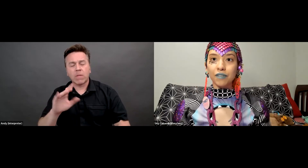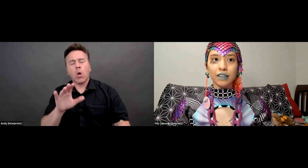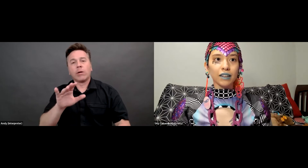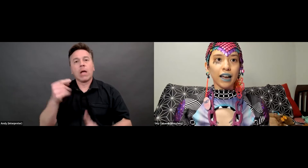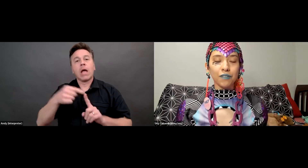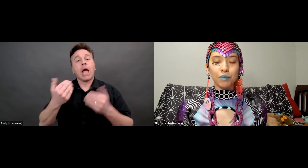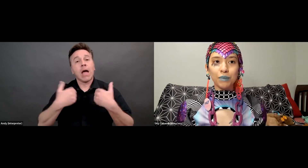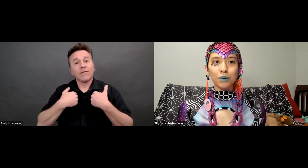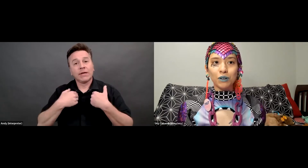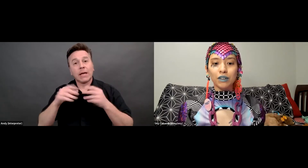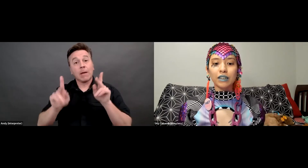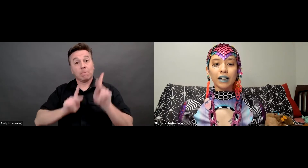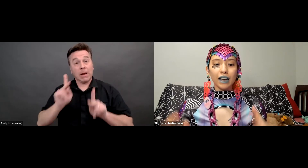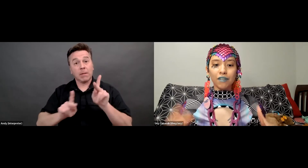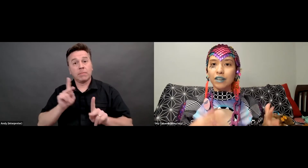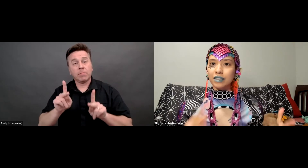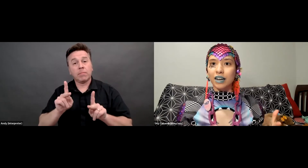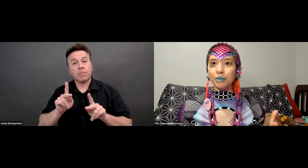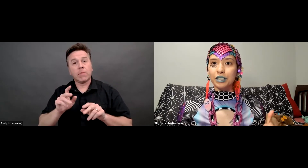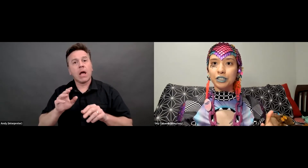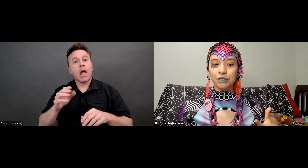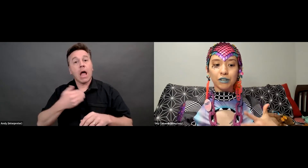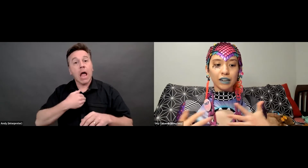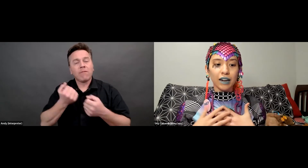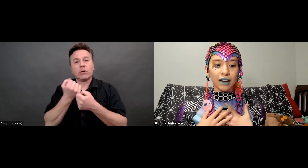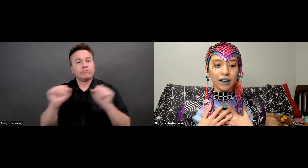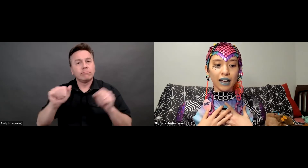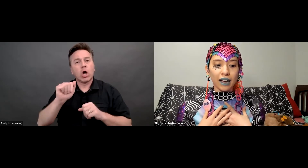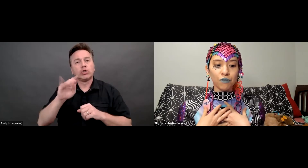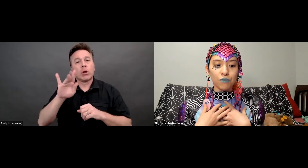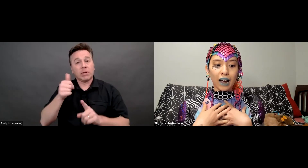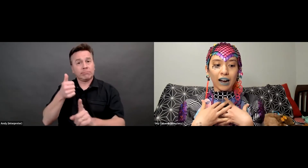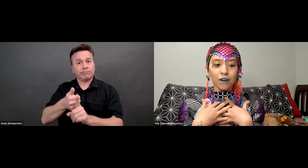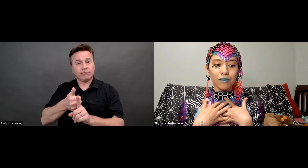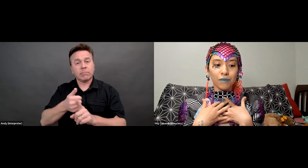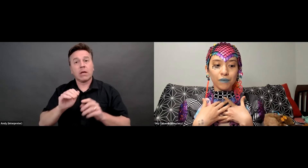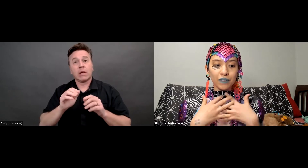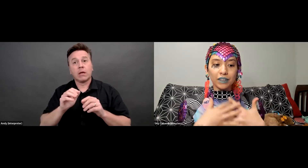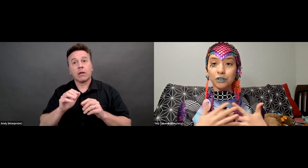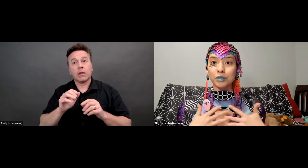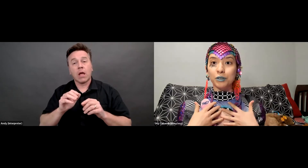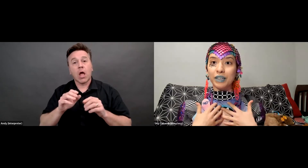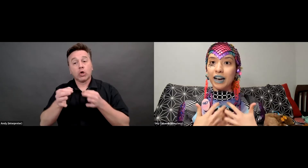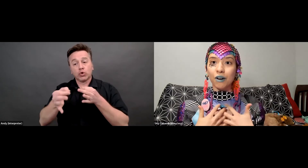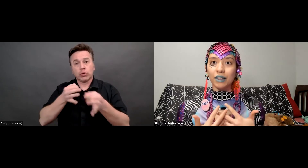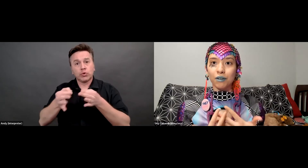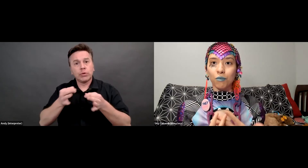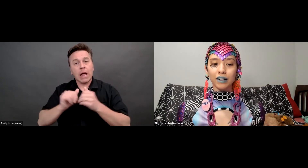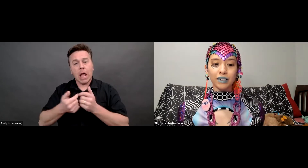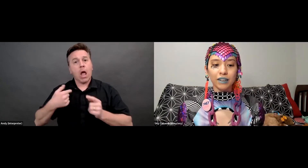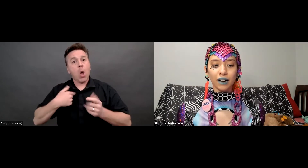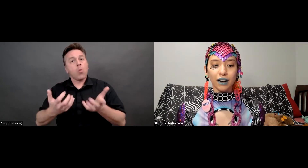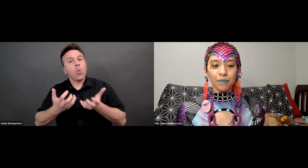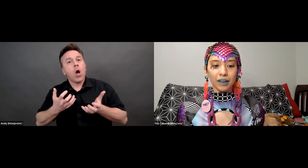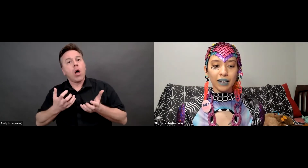just having people have the autonomy to have how the descriptions be how they